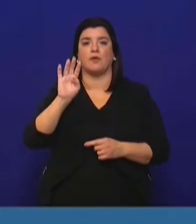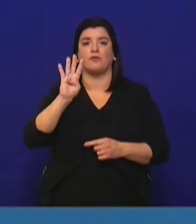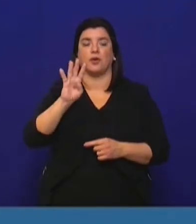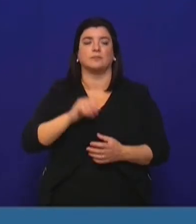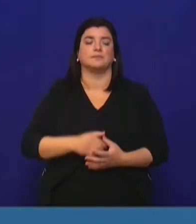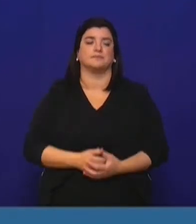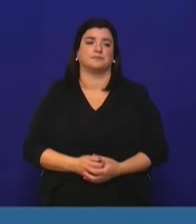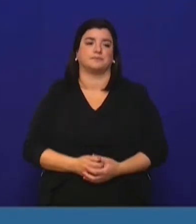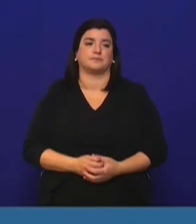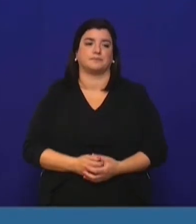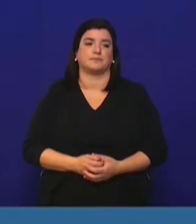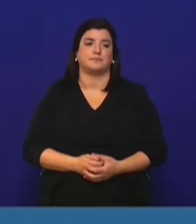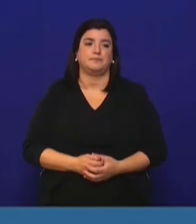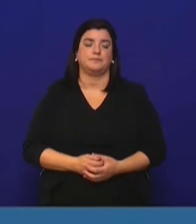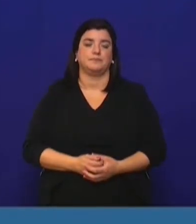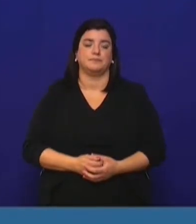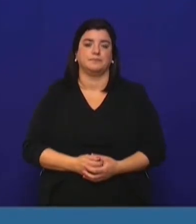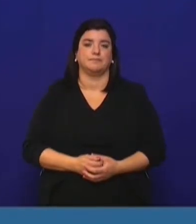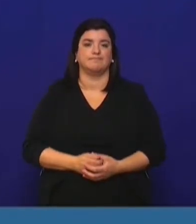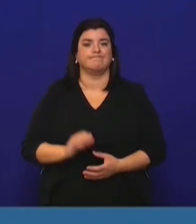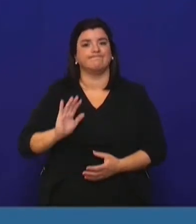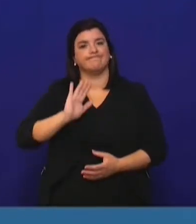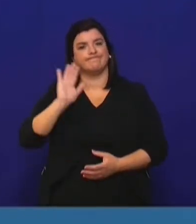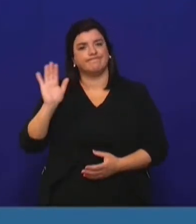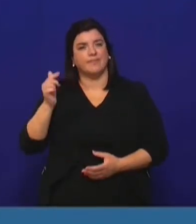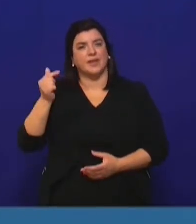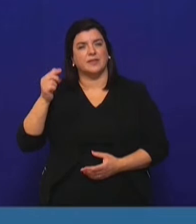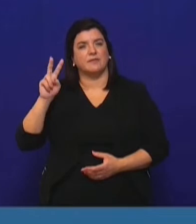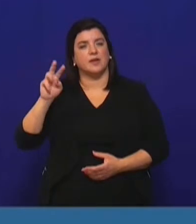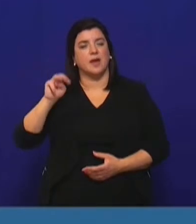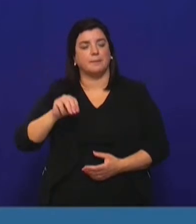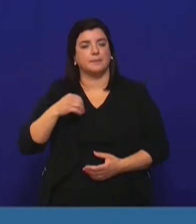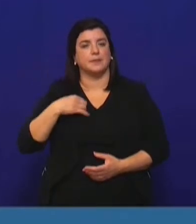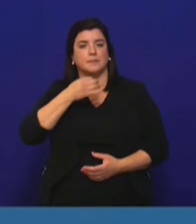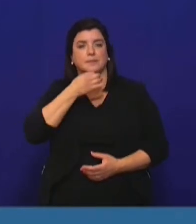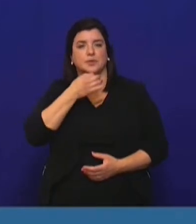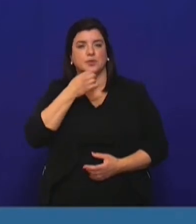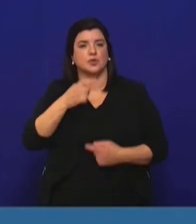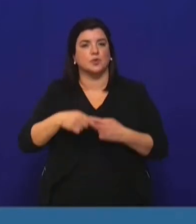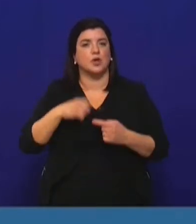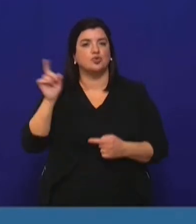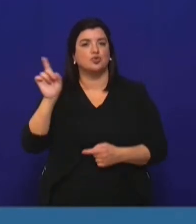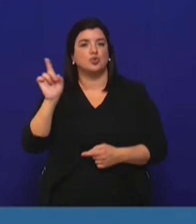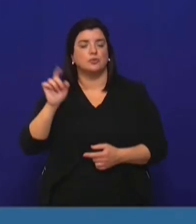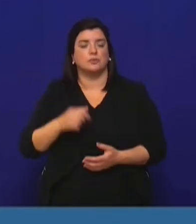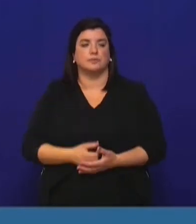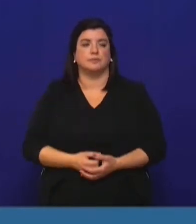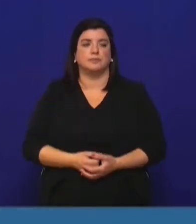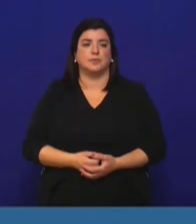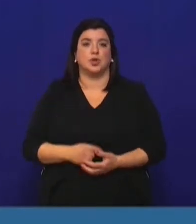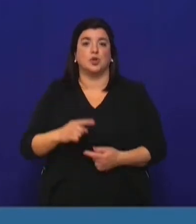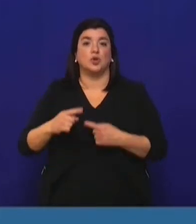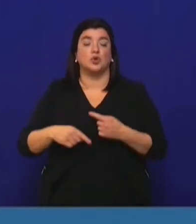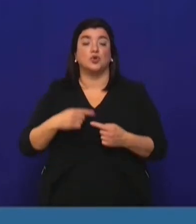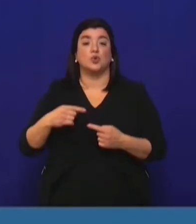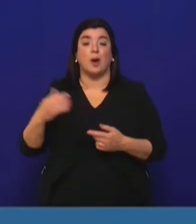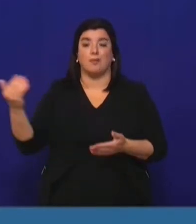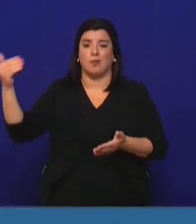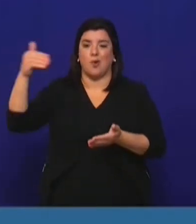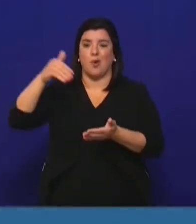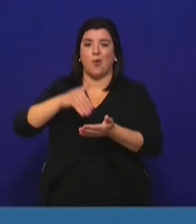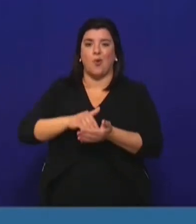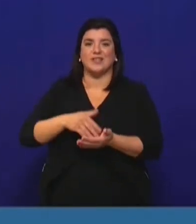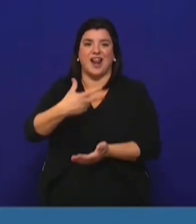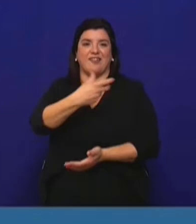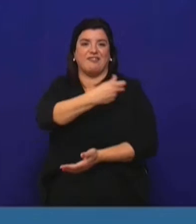Nsellim l Prof. Gawċi li mkarter għal Television Malta, għandi għatta mistoqsijiet rigward ukoll il-wasla tal-vaċċin ta' AstraZeneca, l-biraħ